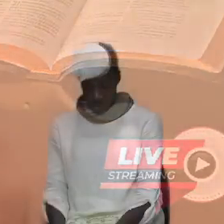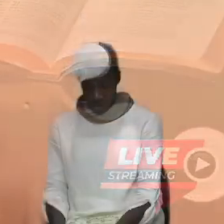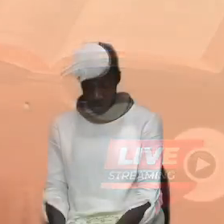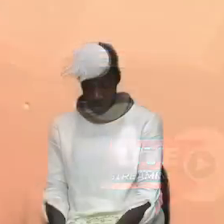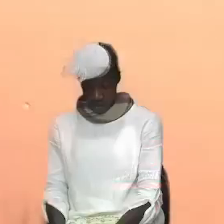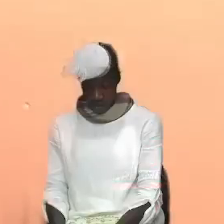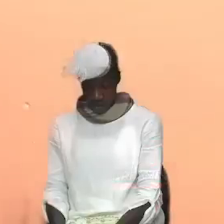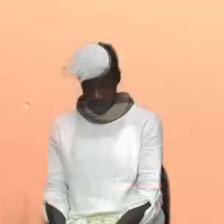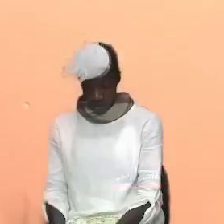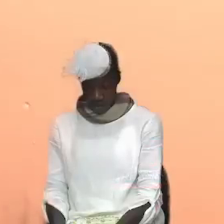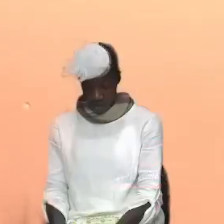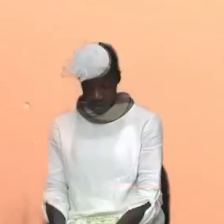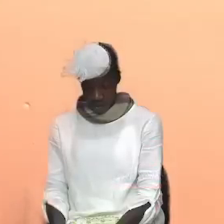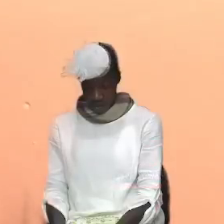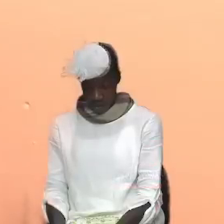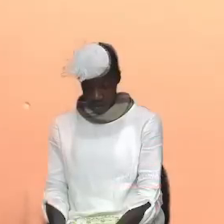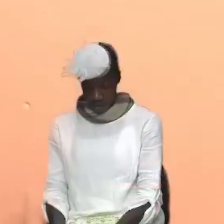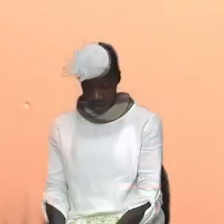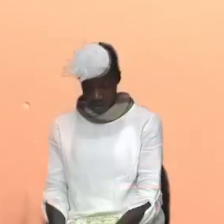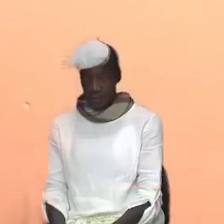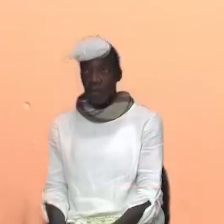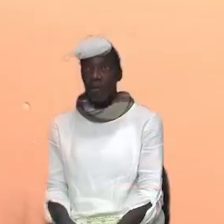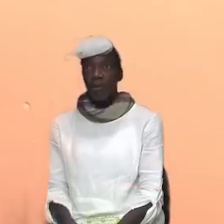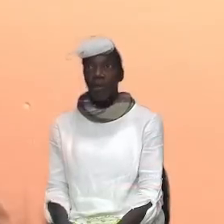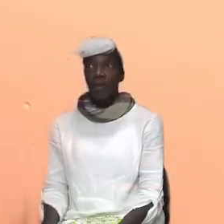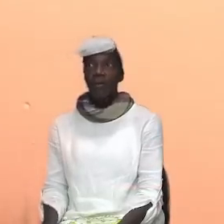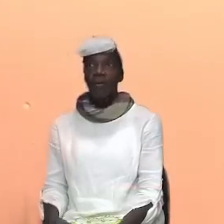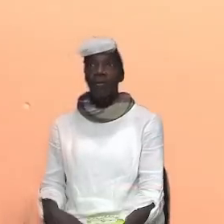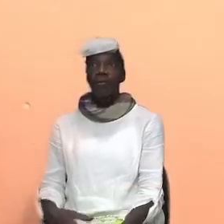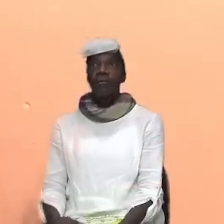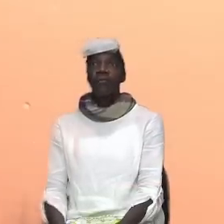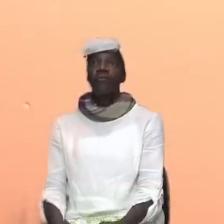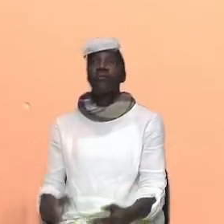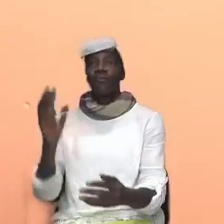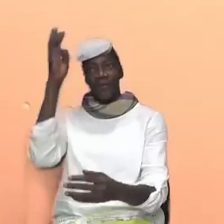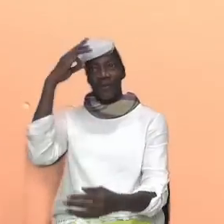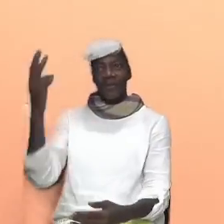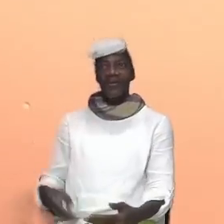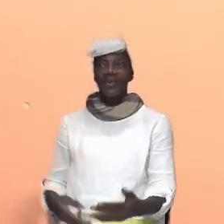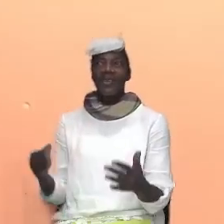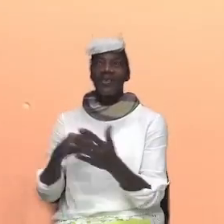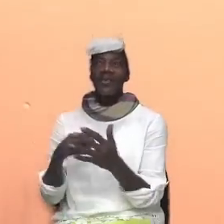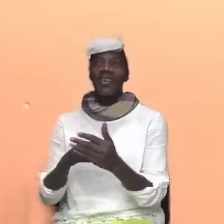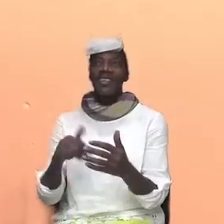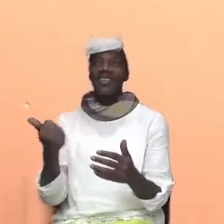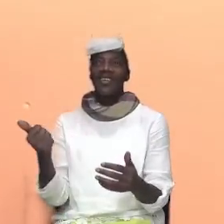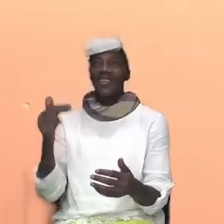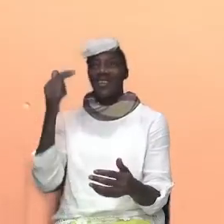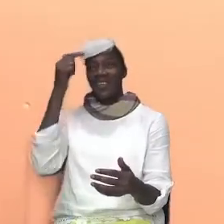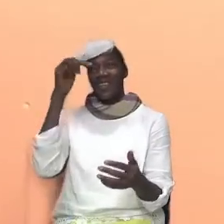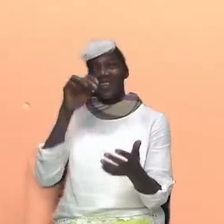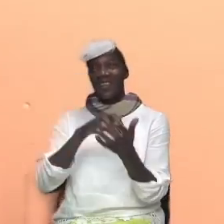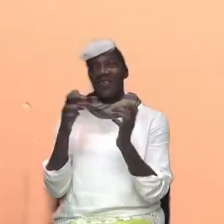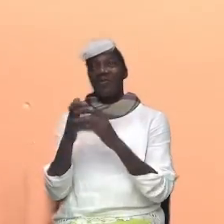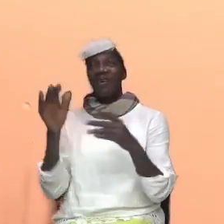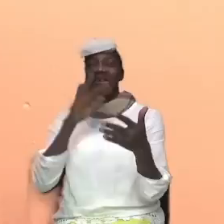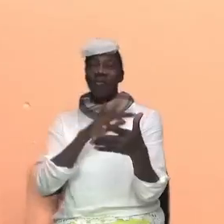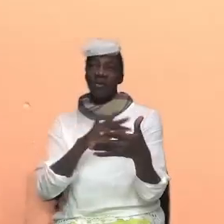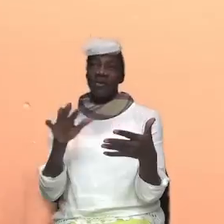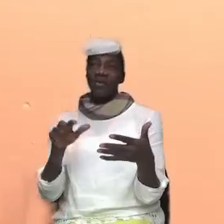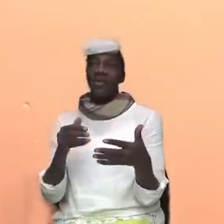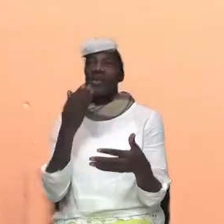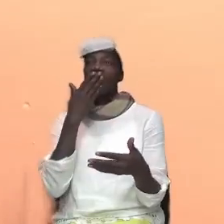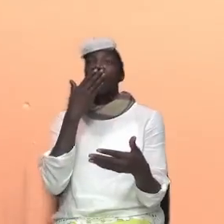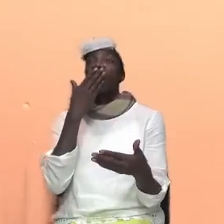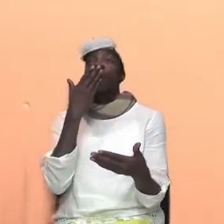The Lord bless you, saints of the Most High God. Welcome again to another Bible study. It is so